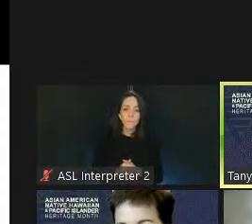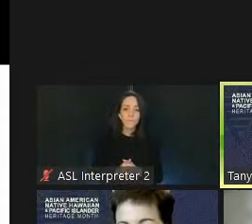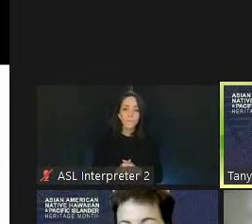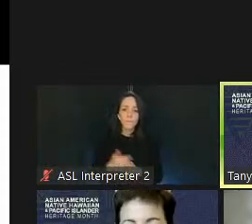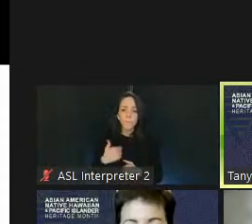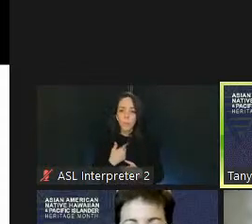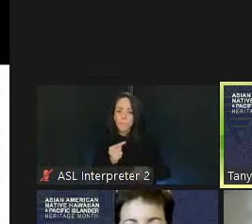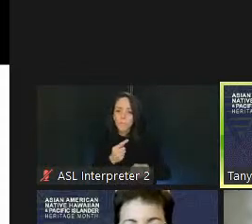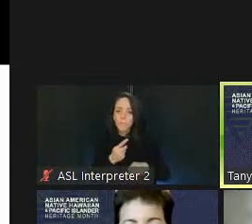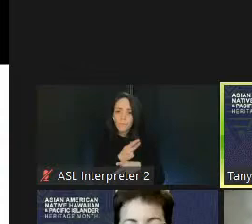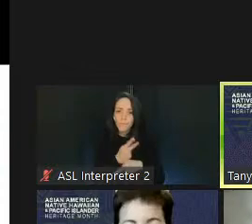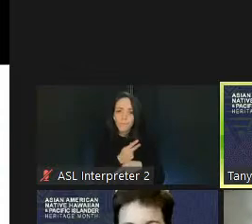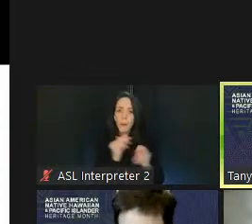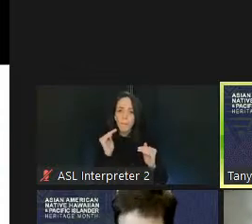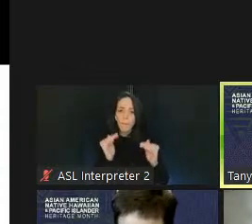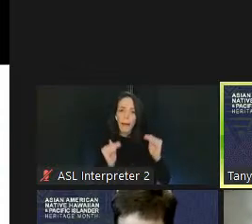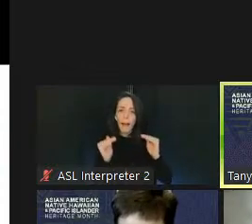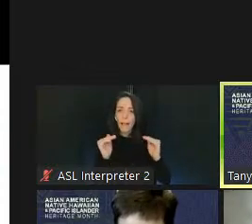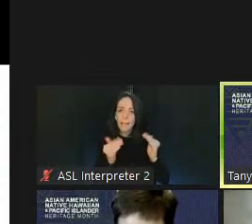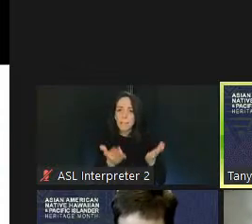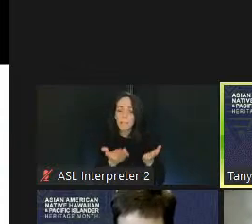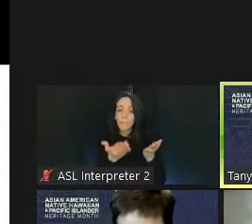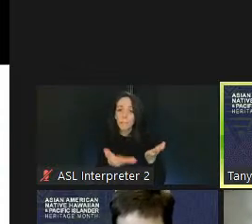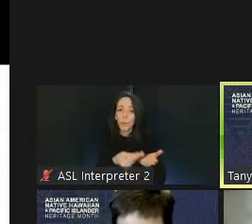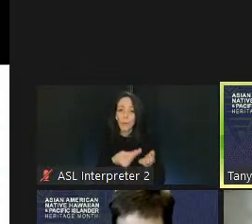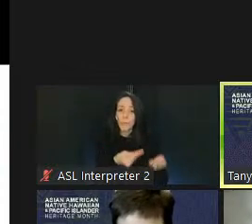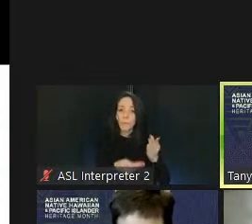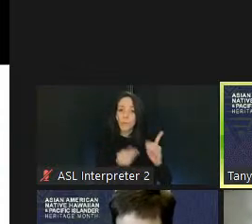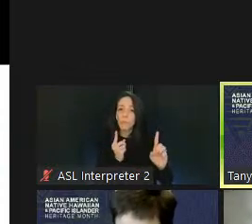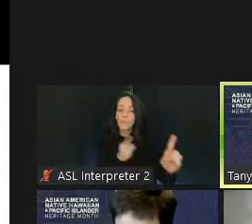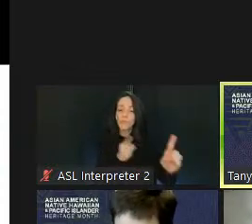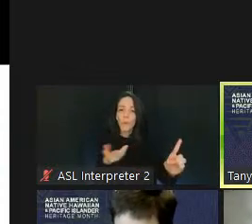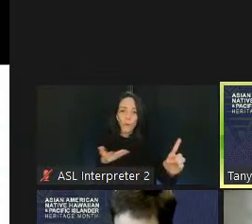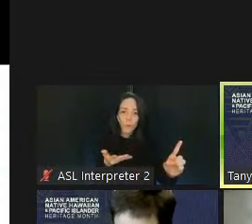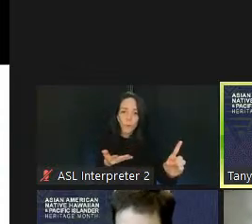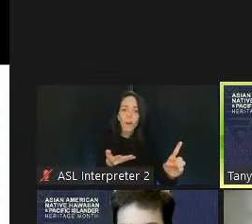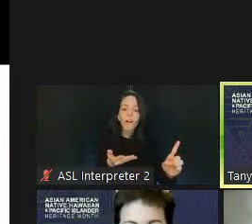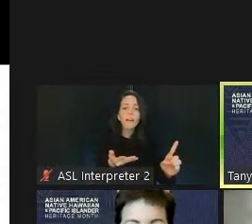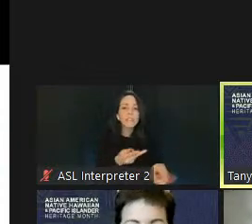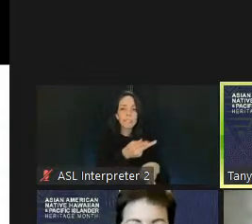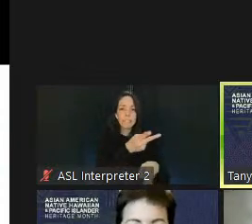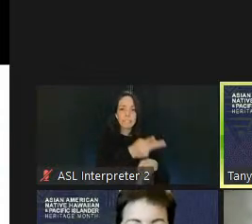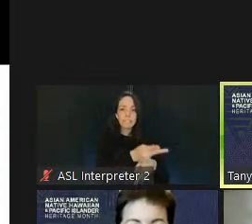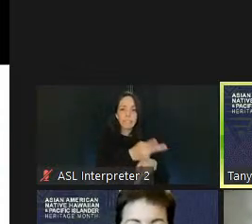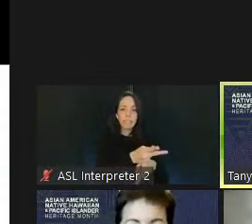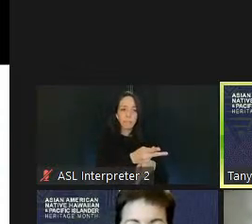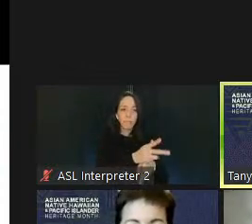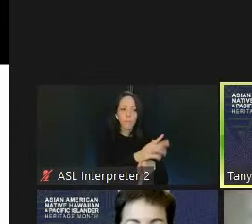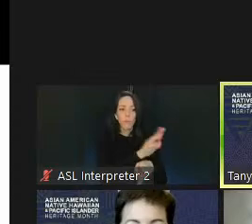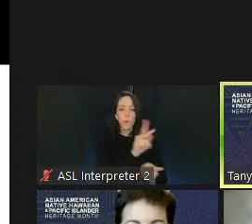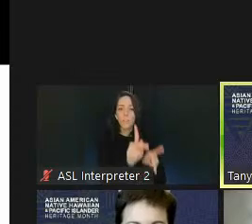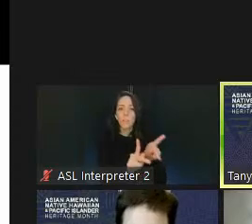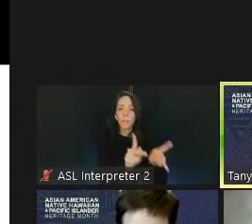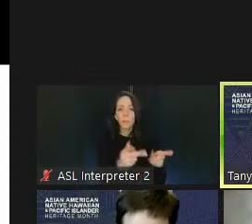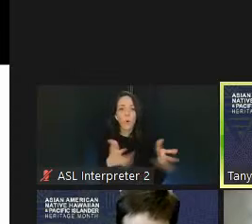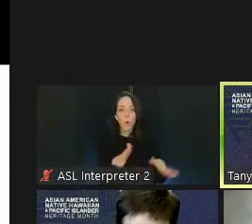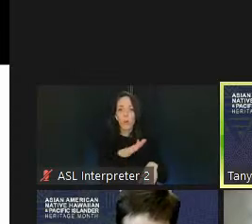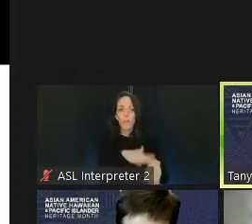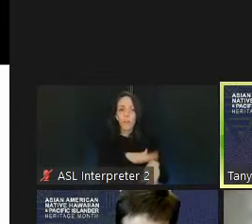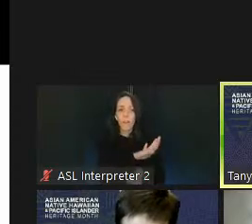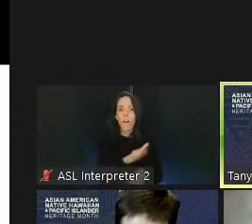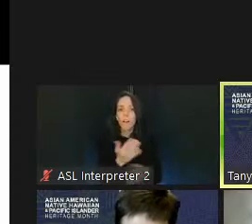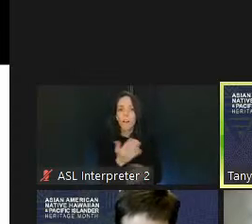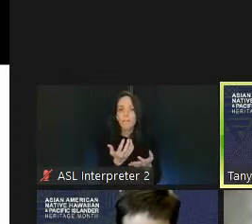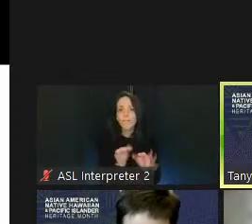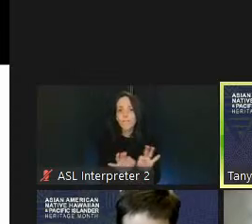the proposed budget, our goal has been to preserve the existing personnel needed to cover these core